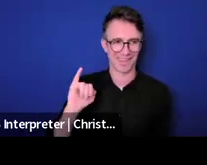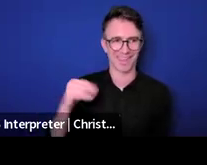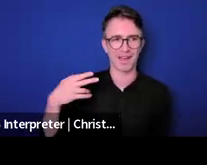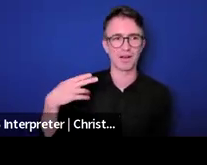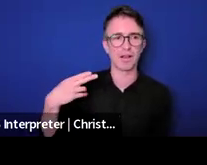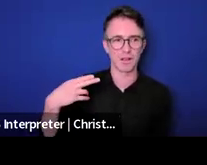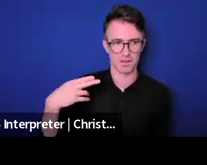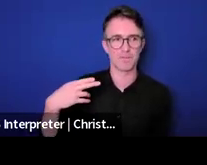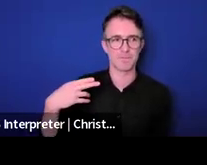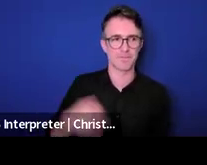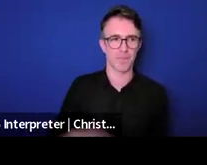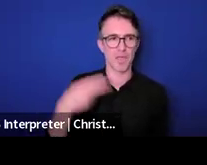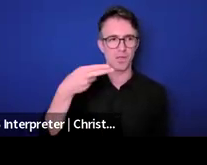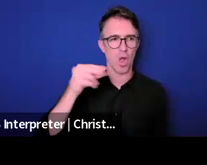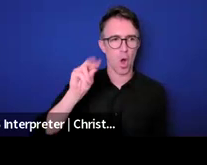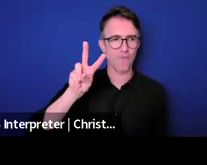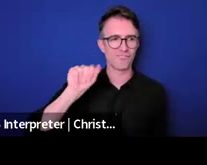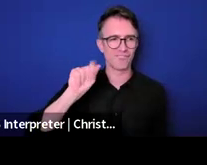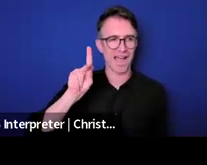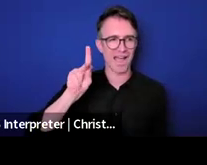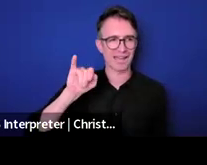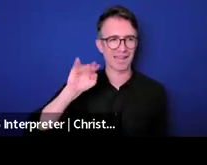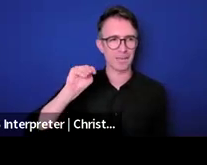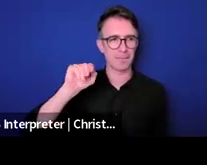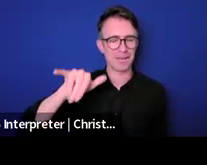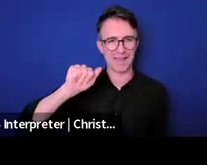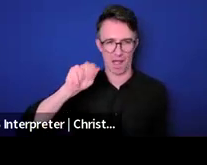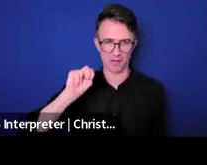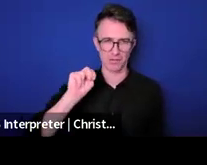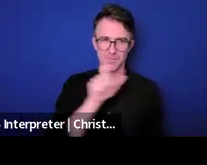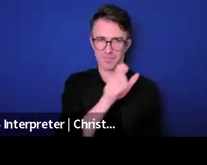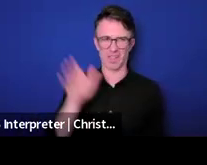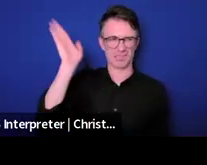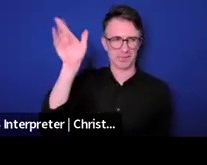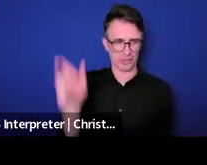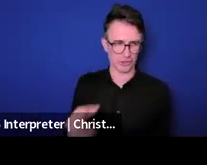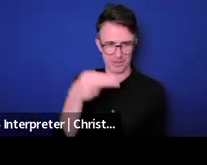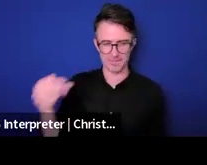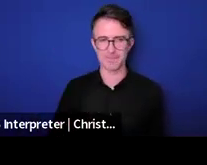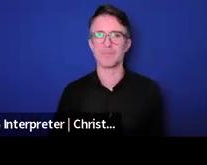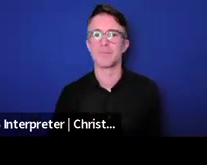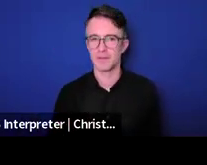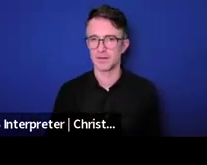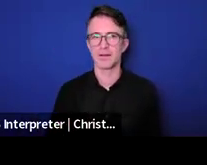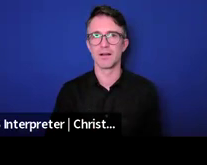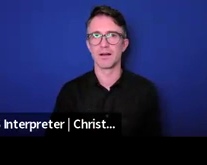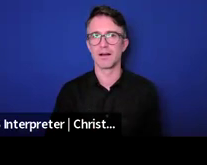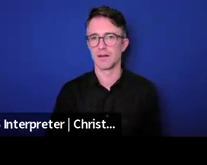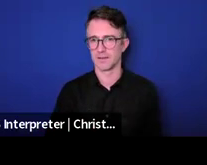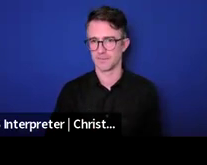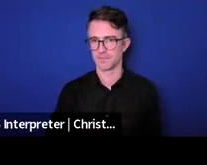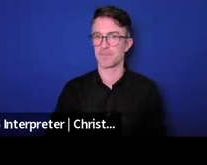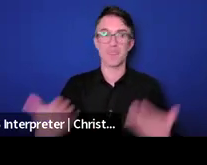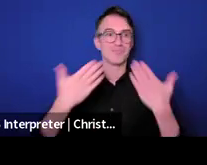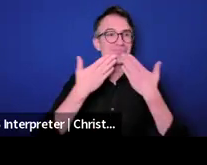Hello, everyone. Hello, colleagues. First of all, thank you for the opportunity to present, and I'm really delighted to be able to share Armenia's